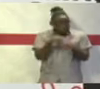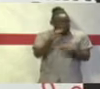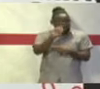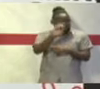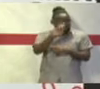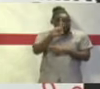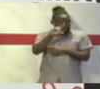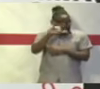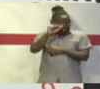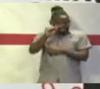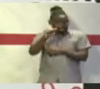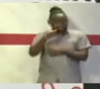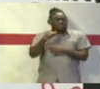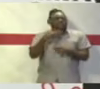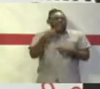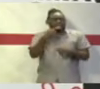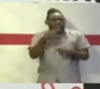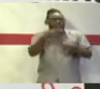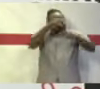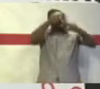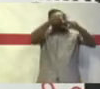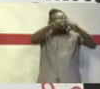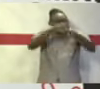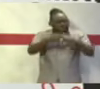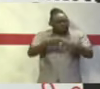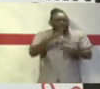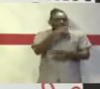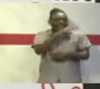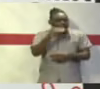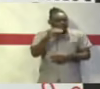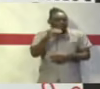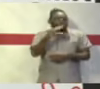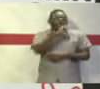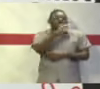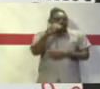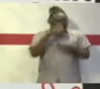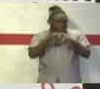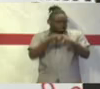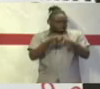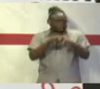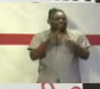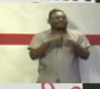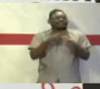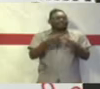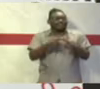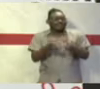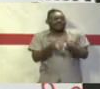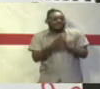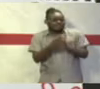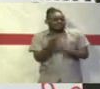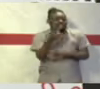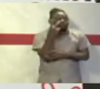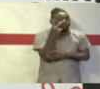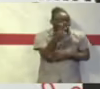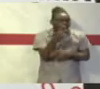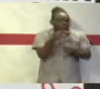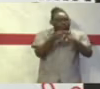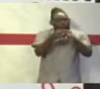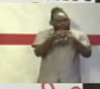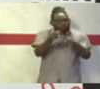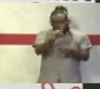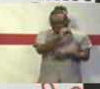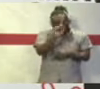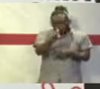your name and the name of the media house that you represent before asking no more than 2 brief questions. Ask